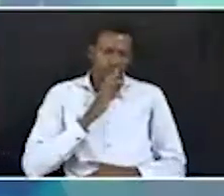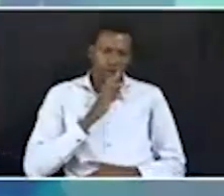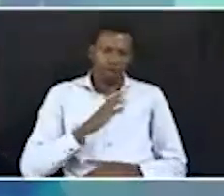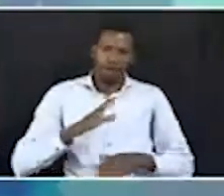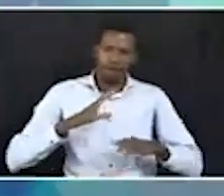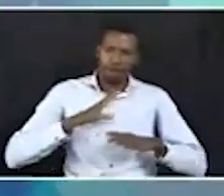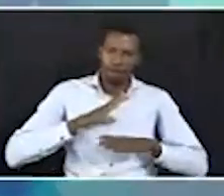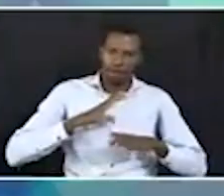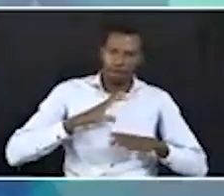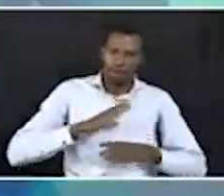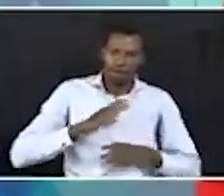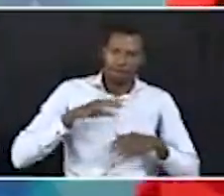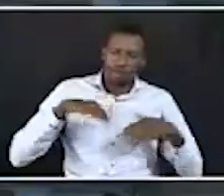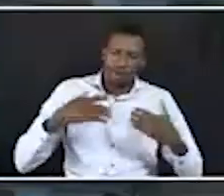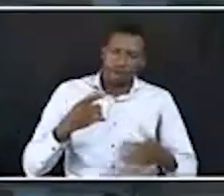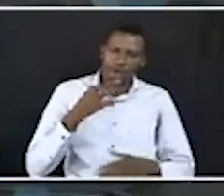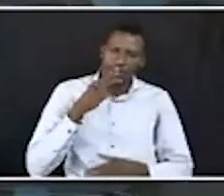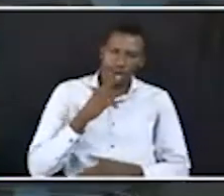How are you?